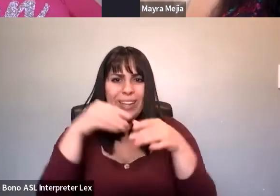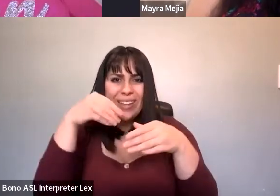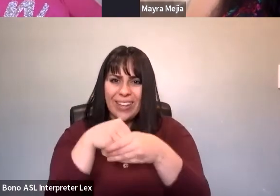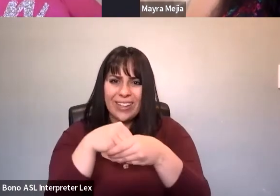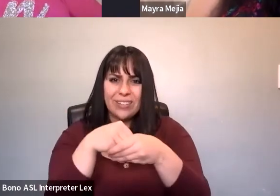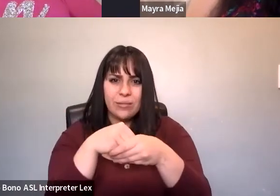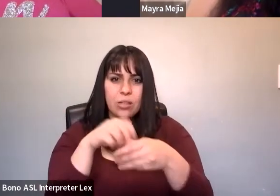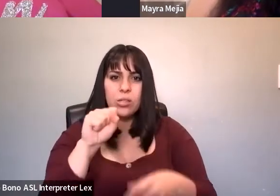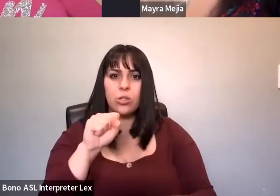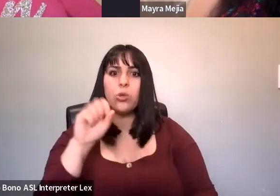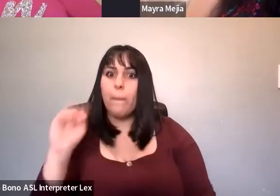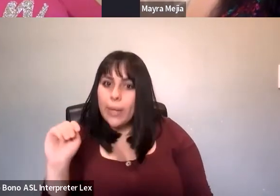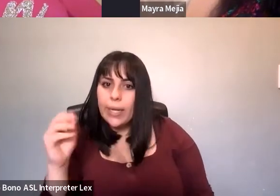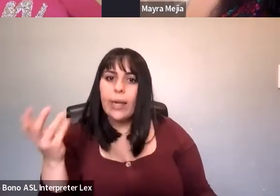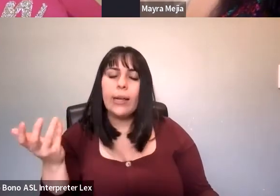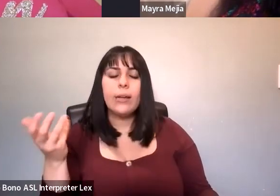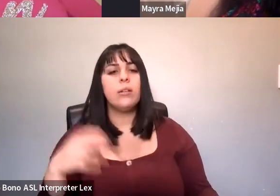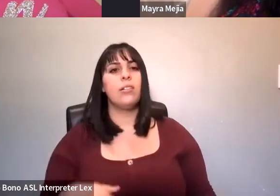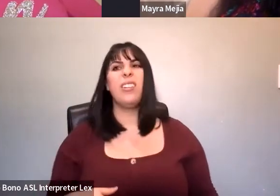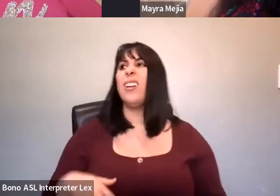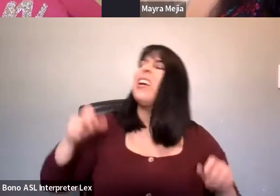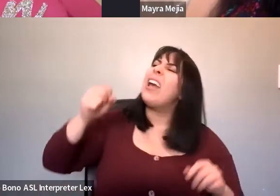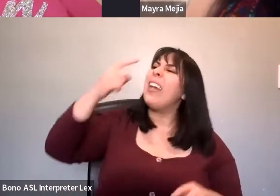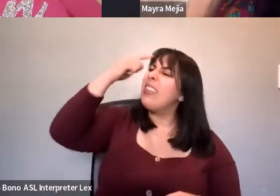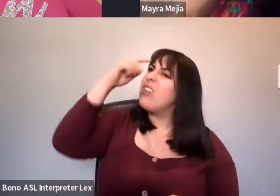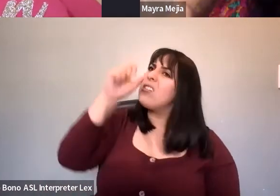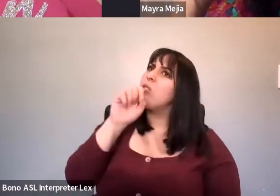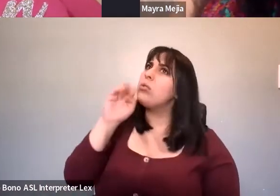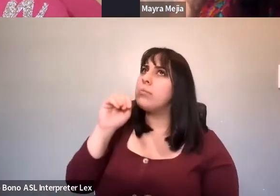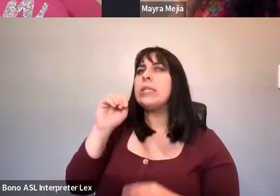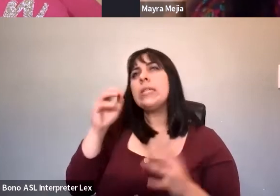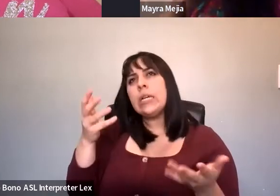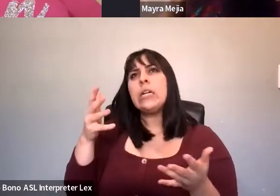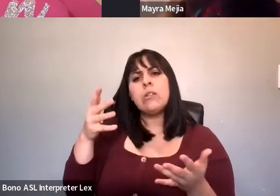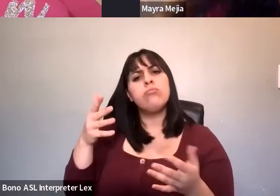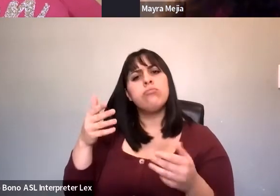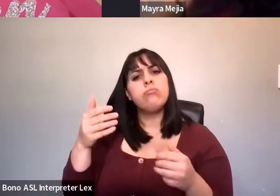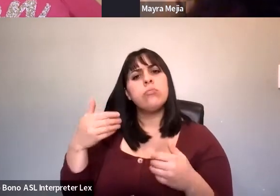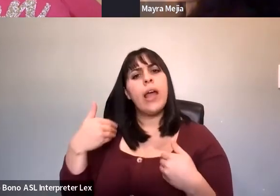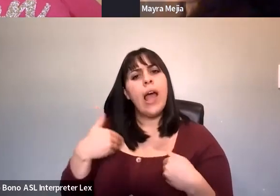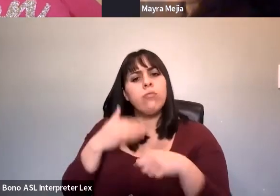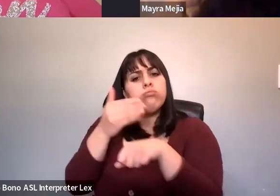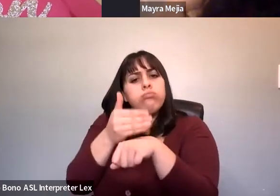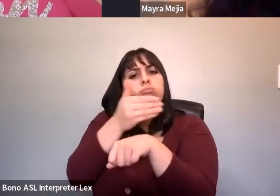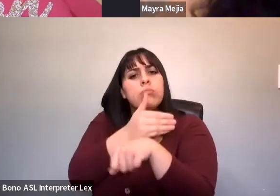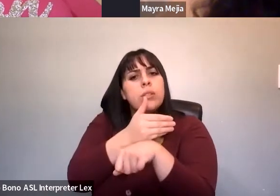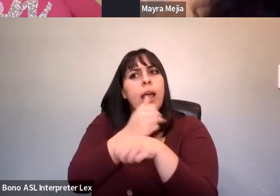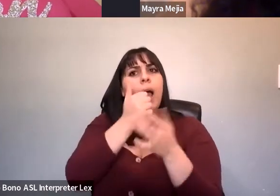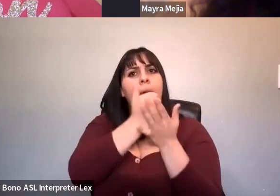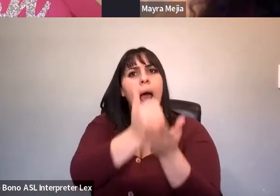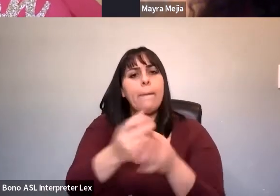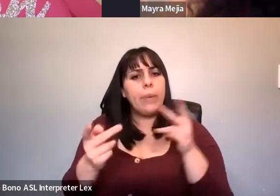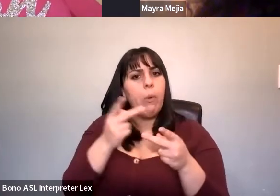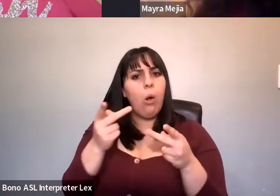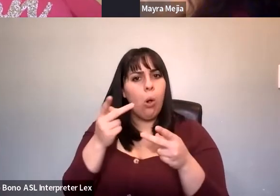job of helping people get more visibility. Yes. But I think that the media is not catching